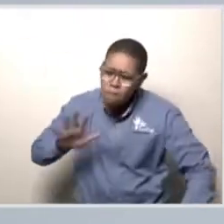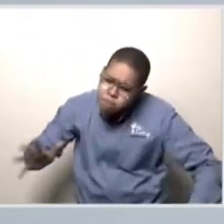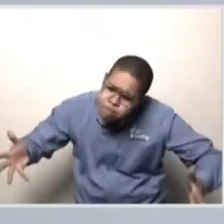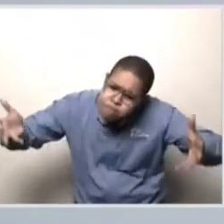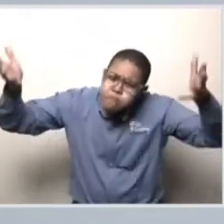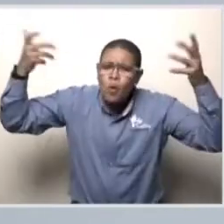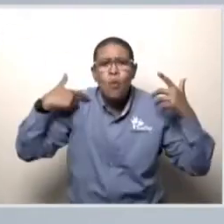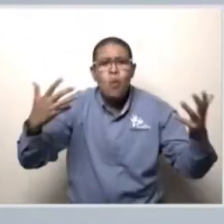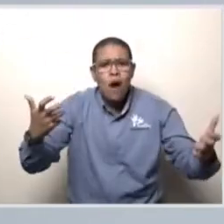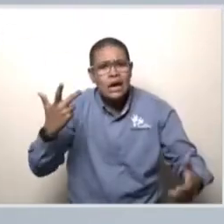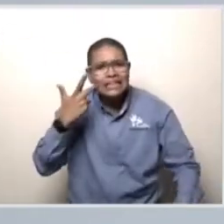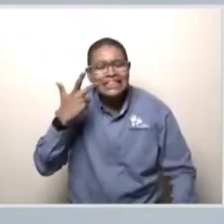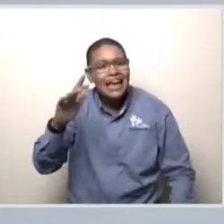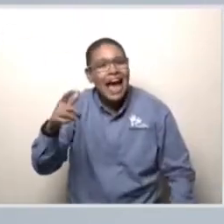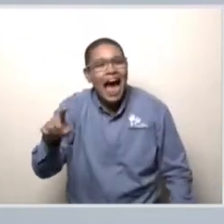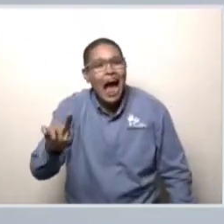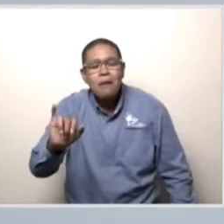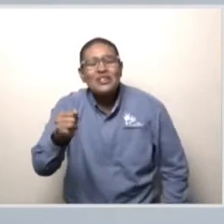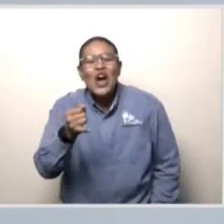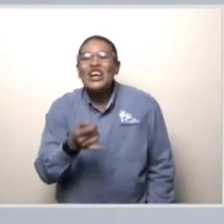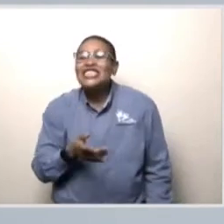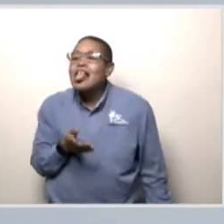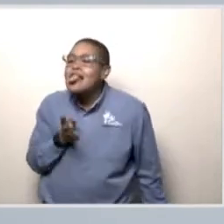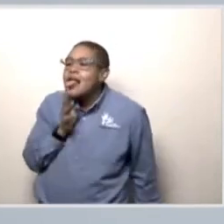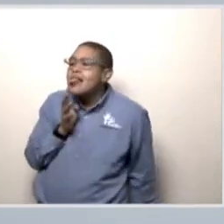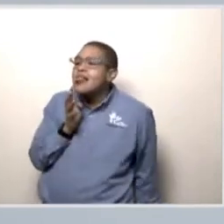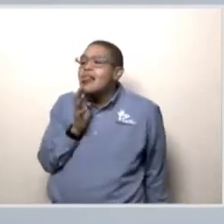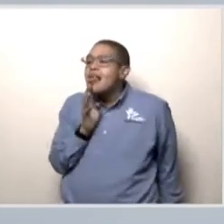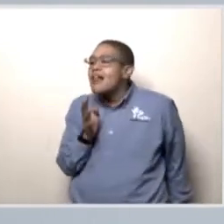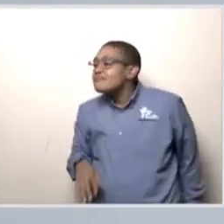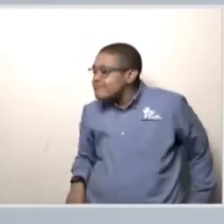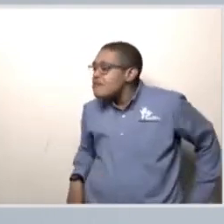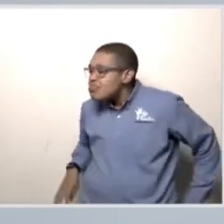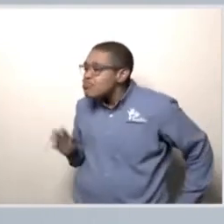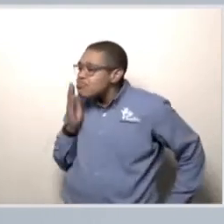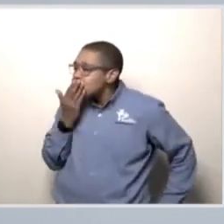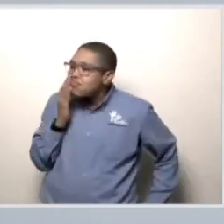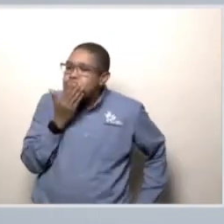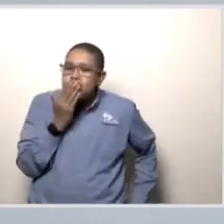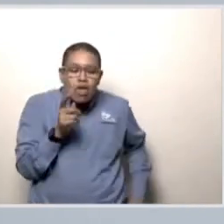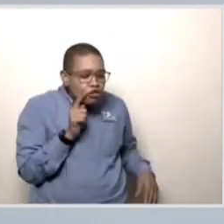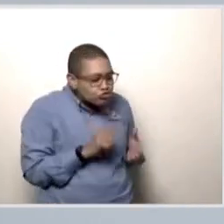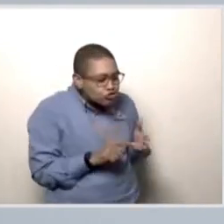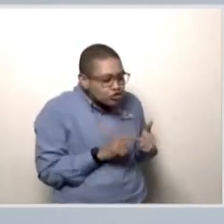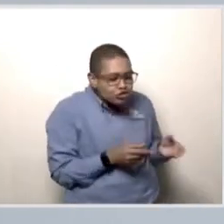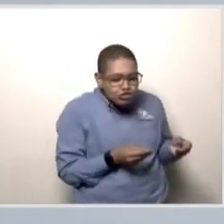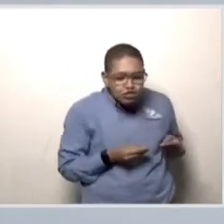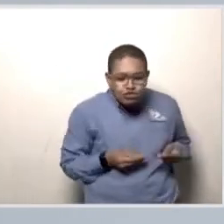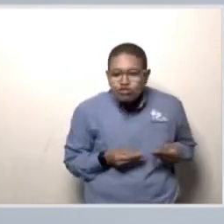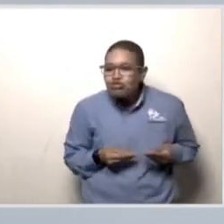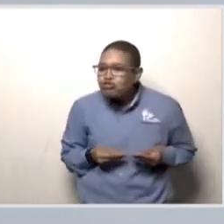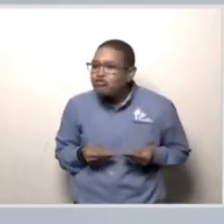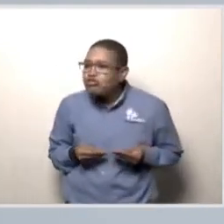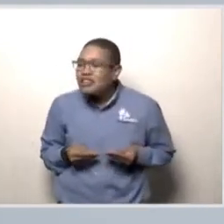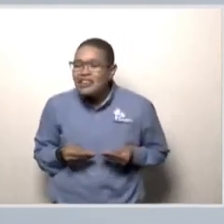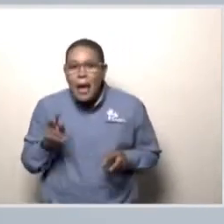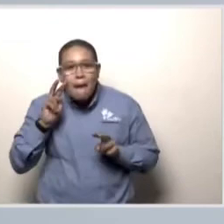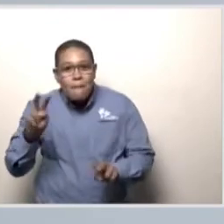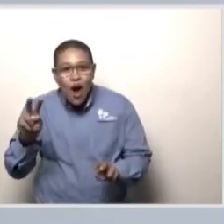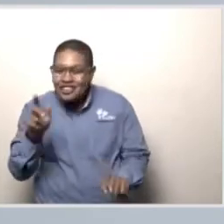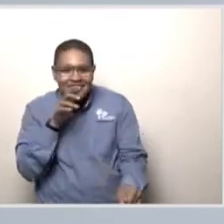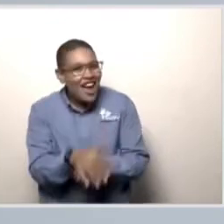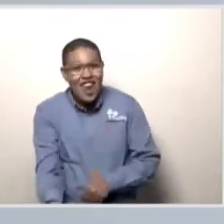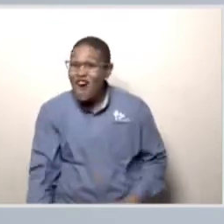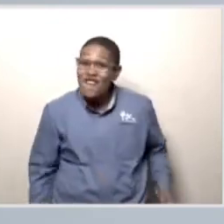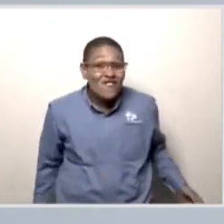this. Just talking about it and legislating and also monitoring is not